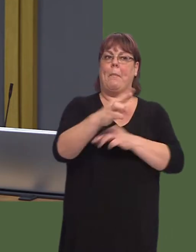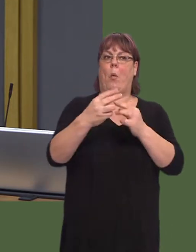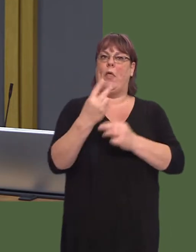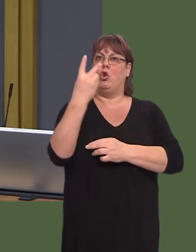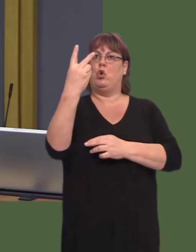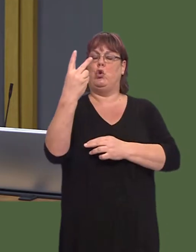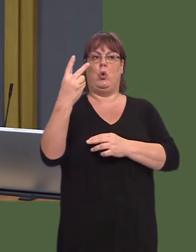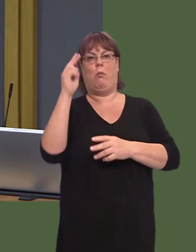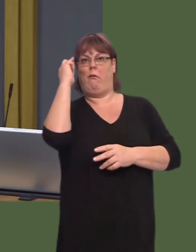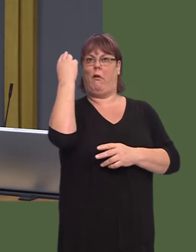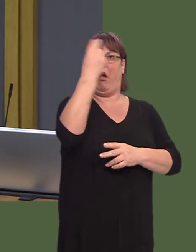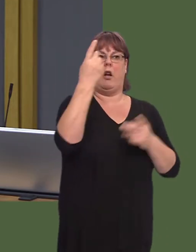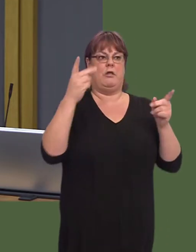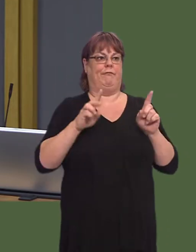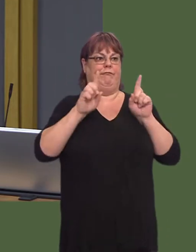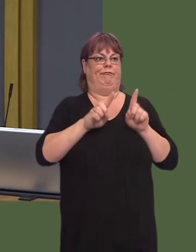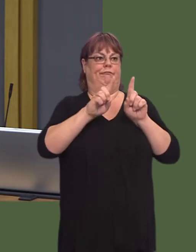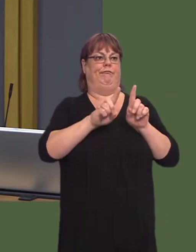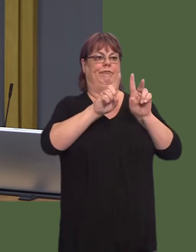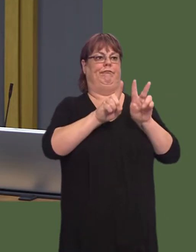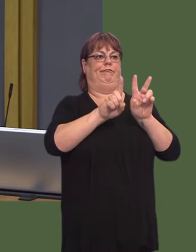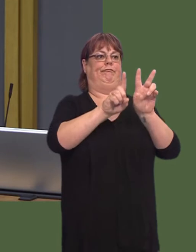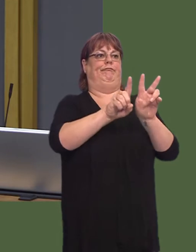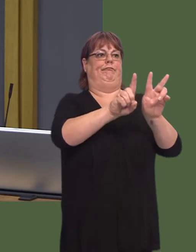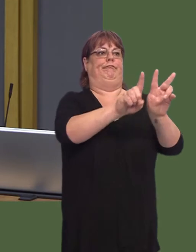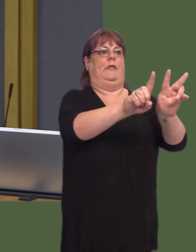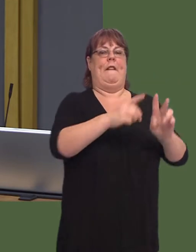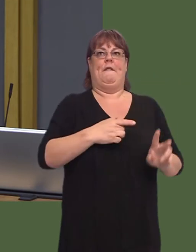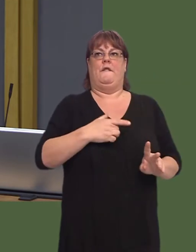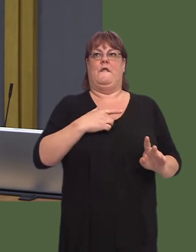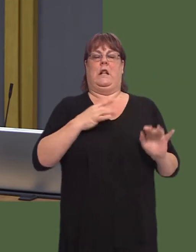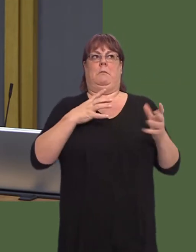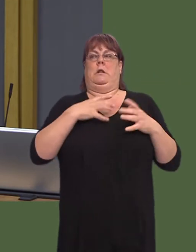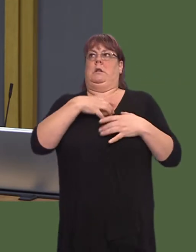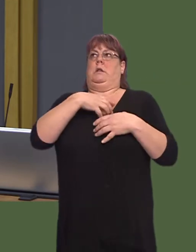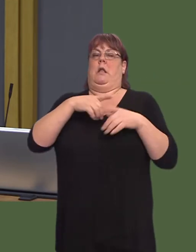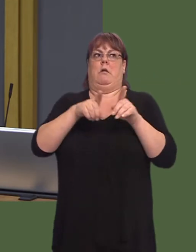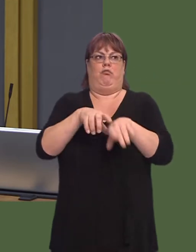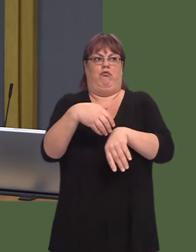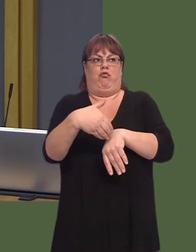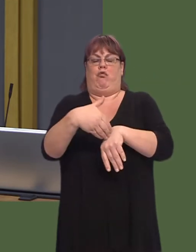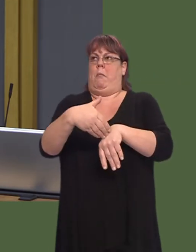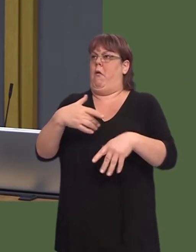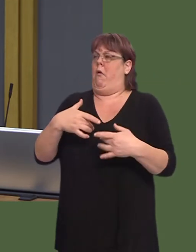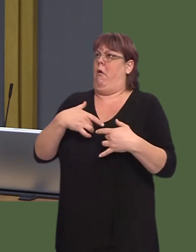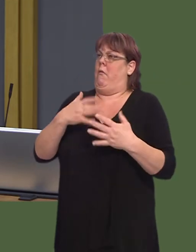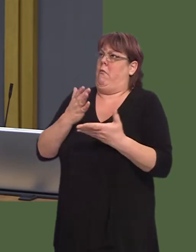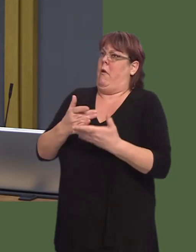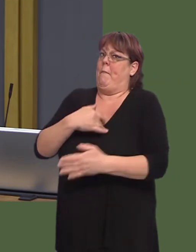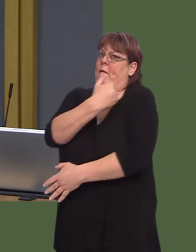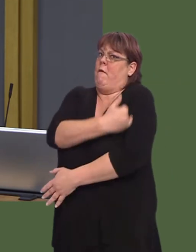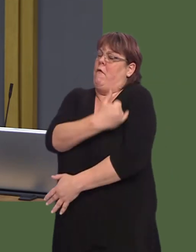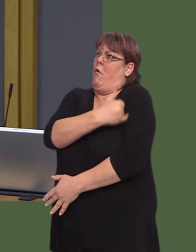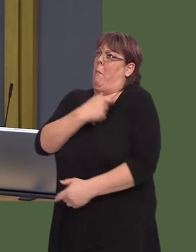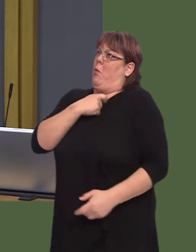house, flanked by two guards, as embarrassing and traumatic. The whole experience, he says, left him feeling like a criminal and not a